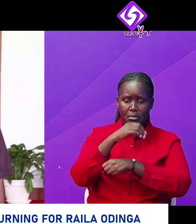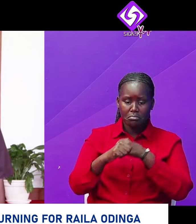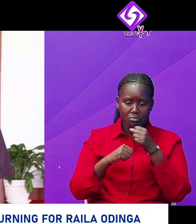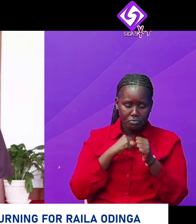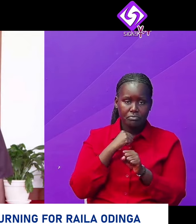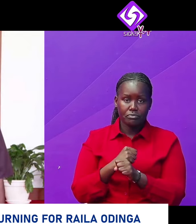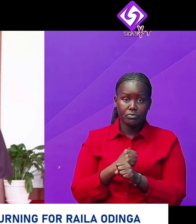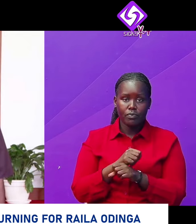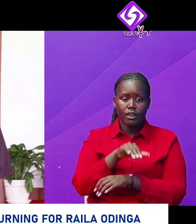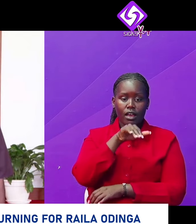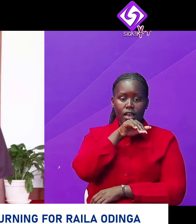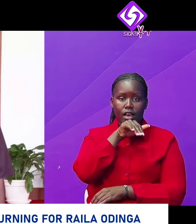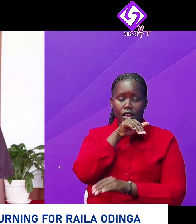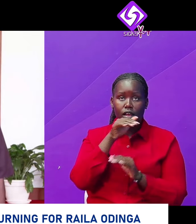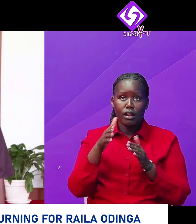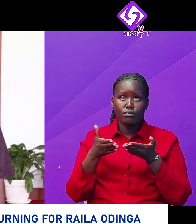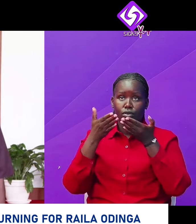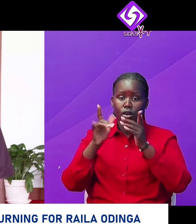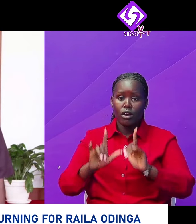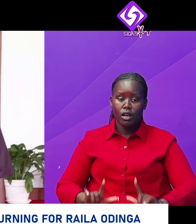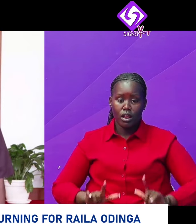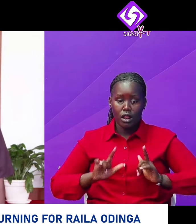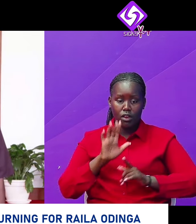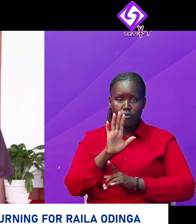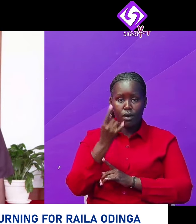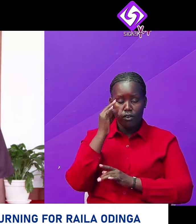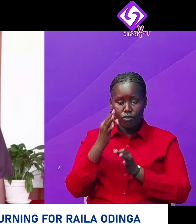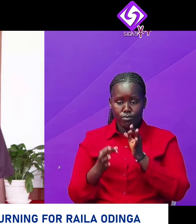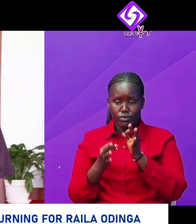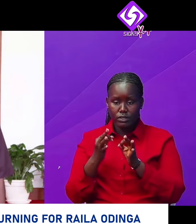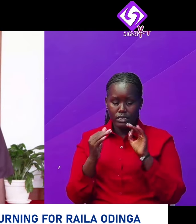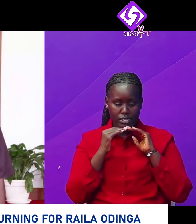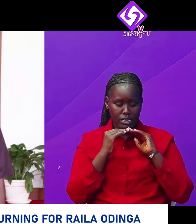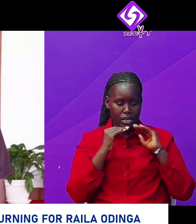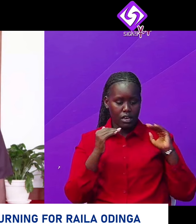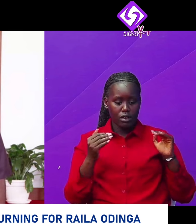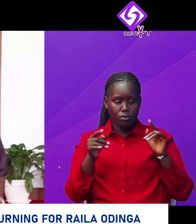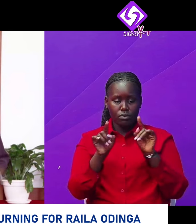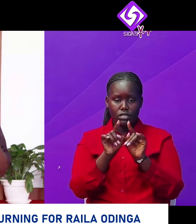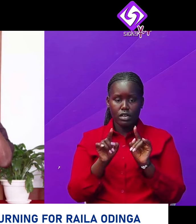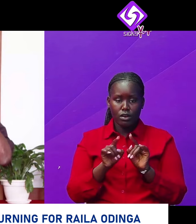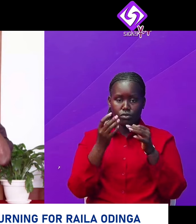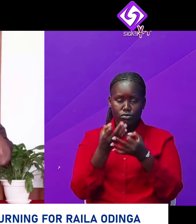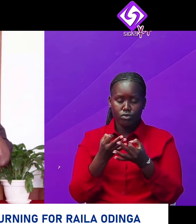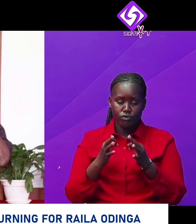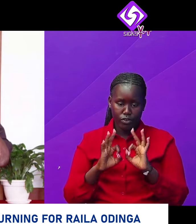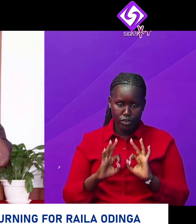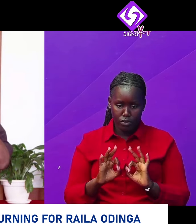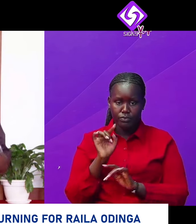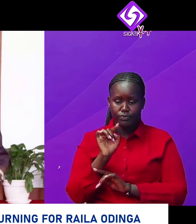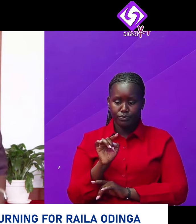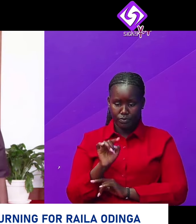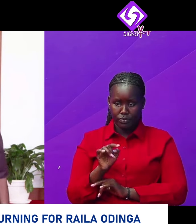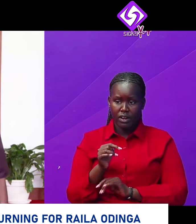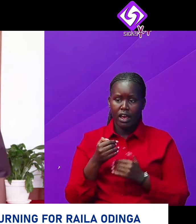Raila dedicated his life to the pursuit of justice, equity, and freedom. He endured